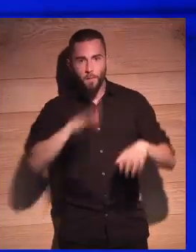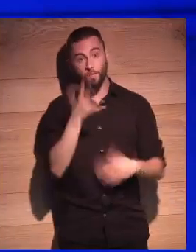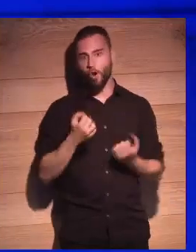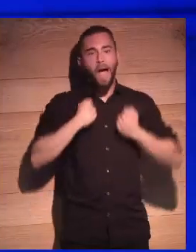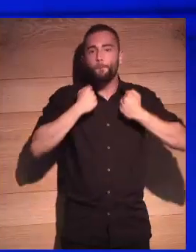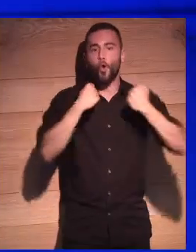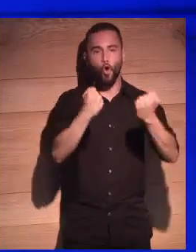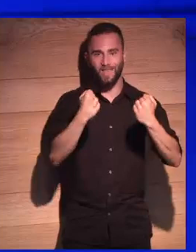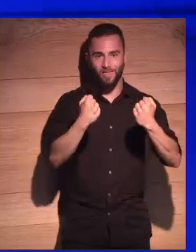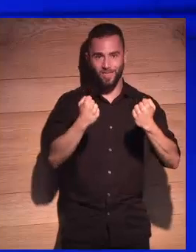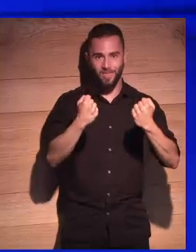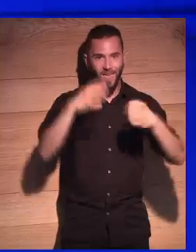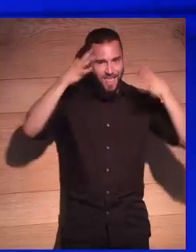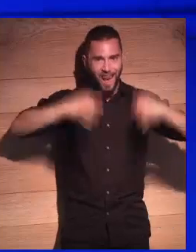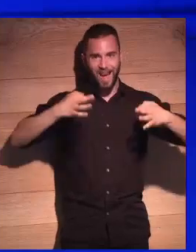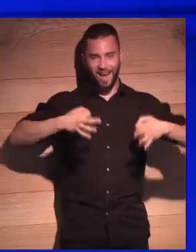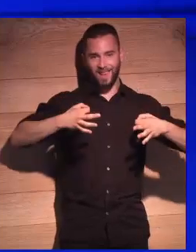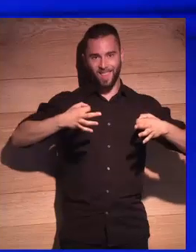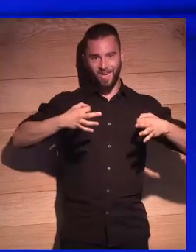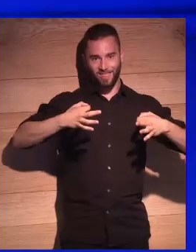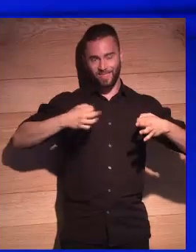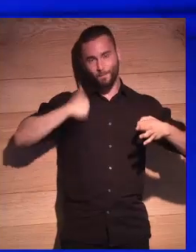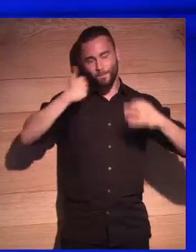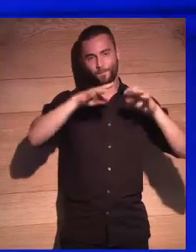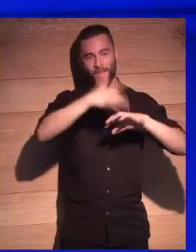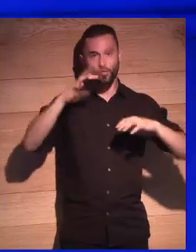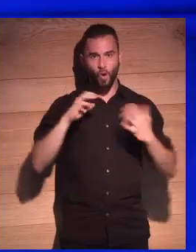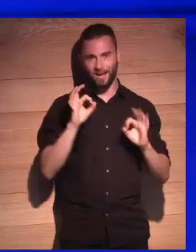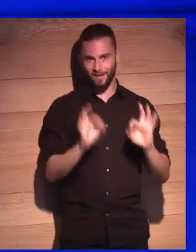my hand. And this is how powerful immersion is.